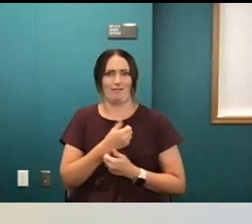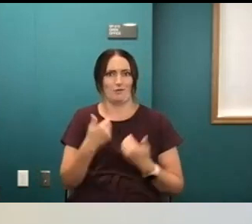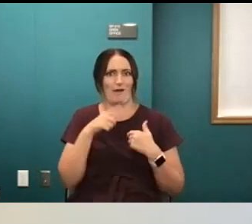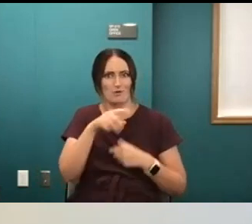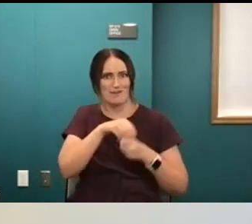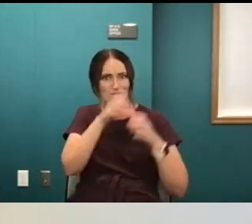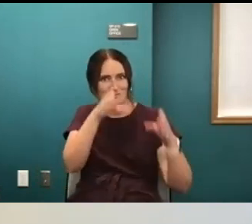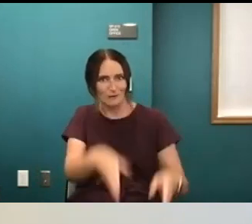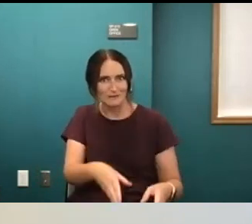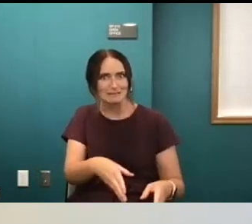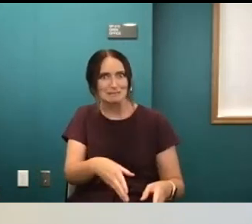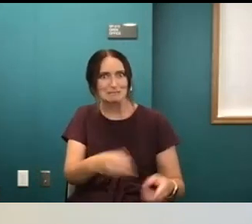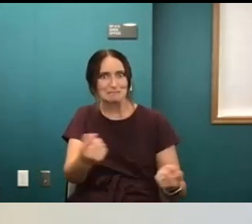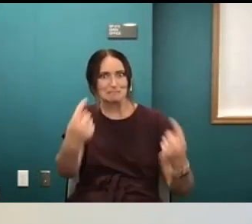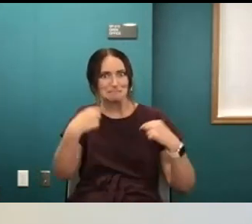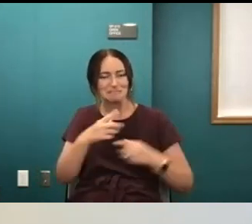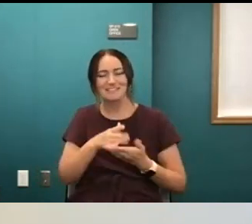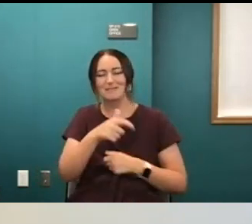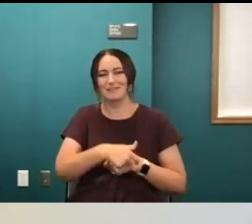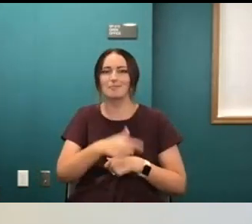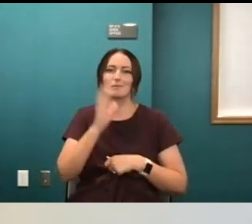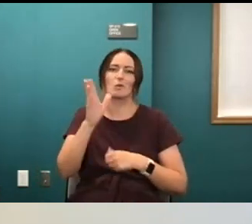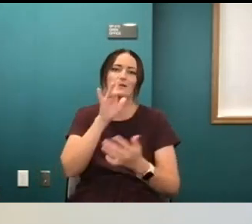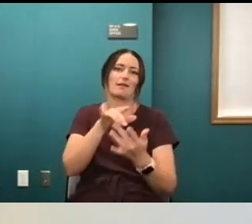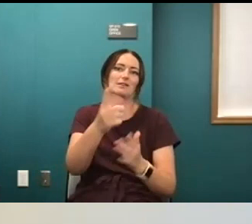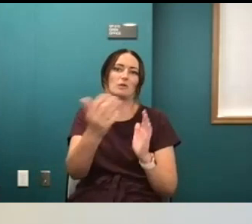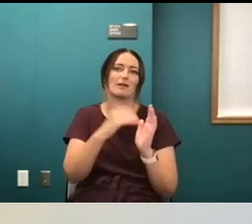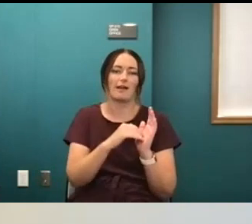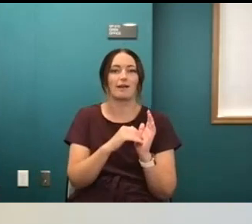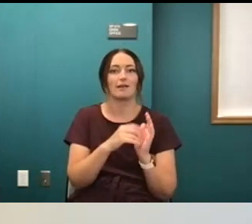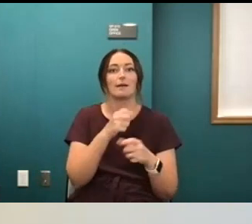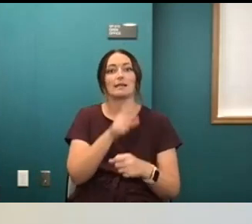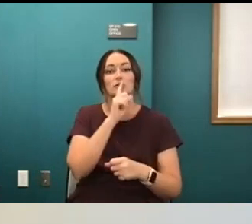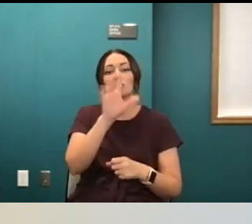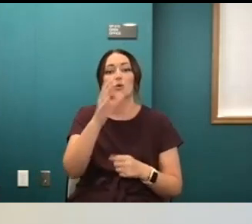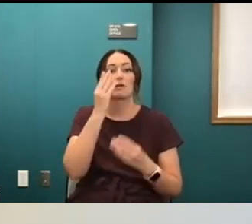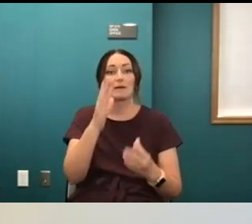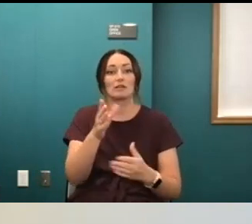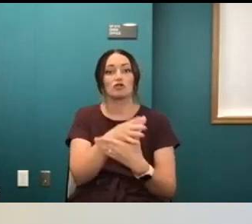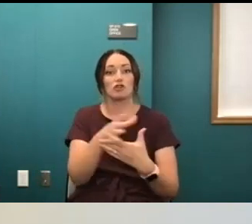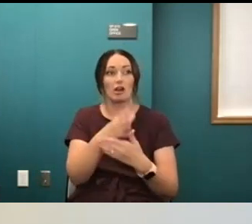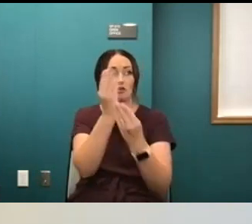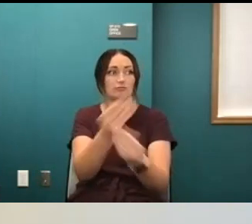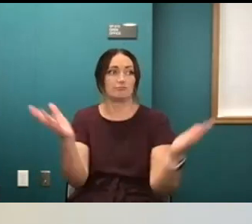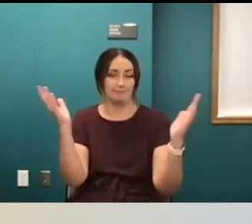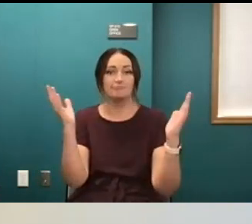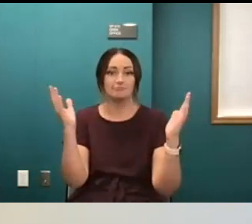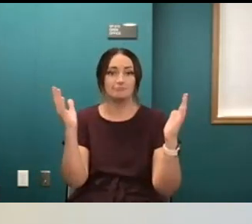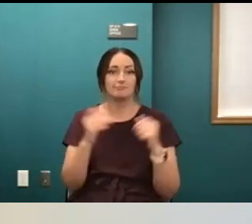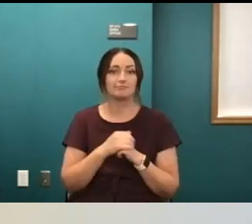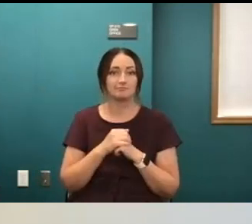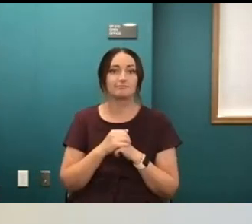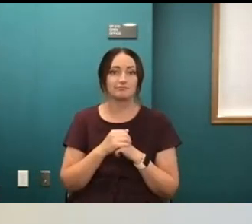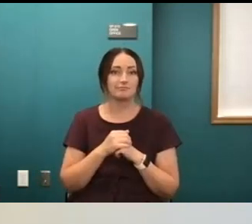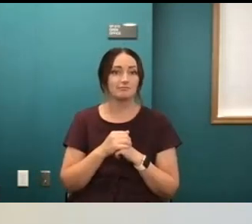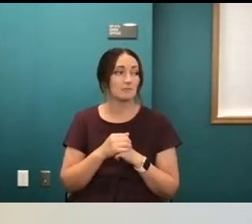some point, but we'll reach out to you again and we'll make sure that your information is shared out with everybody so they can reach out if they